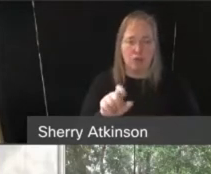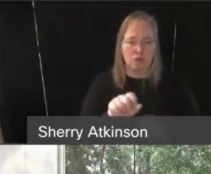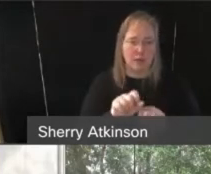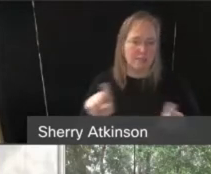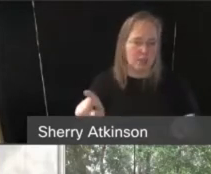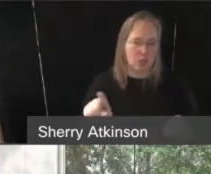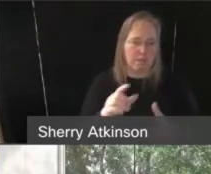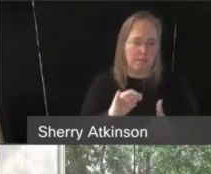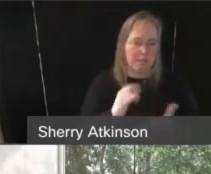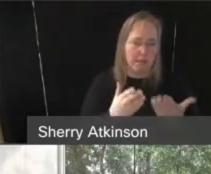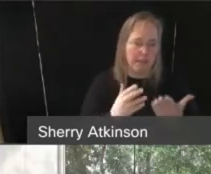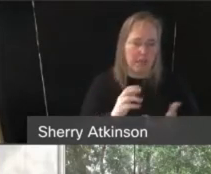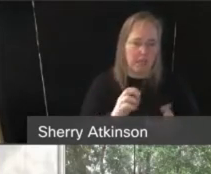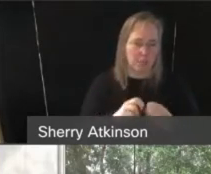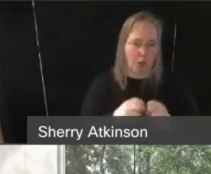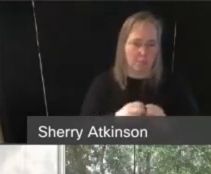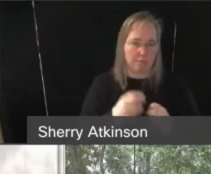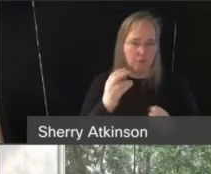that.